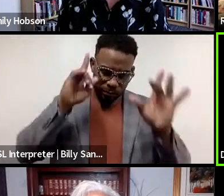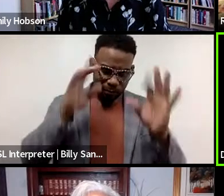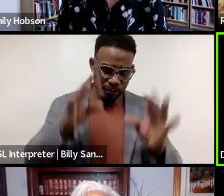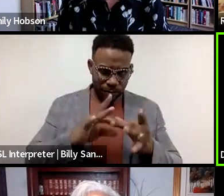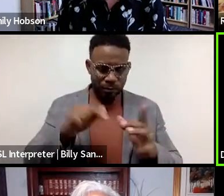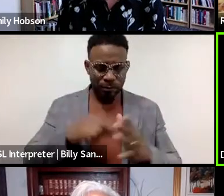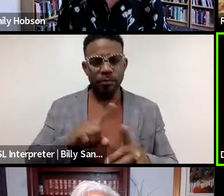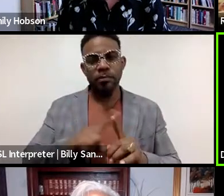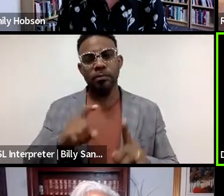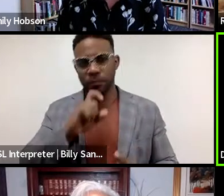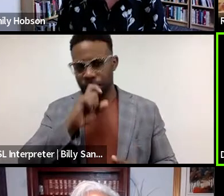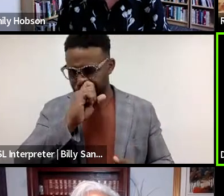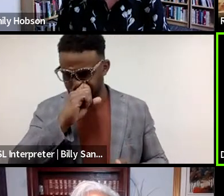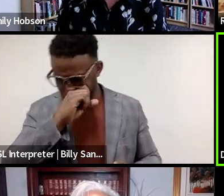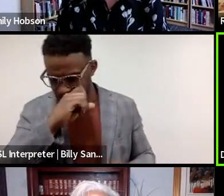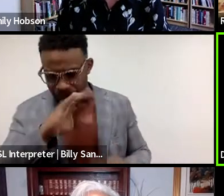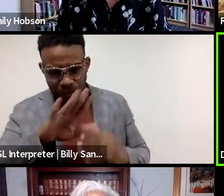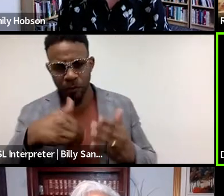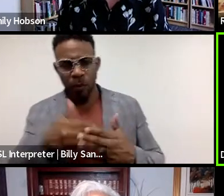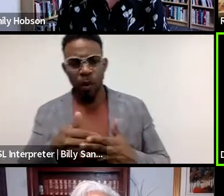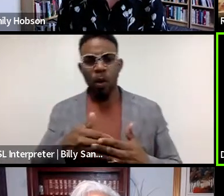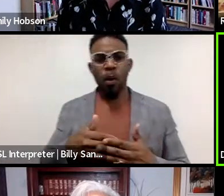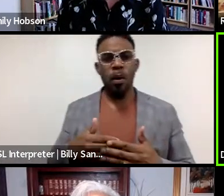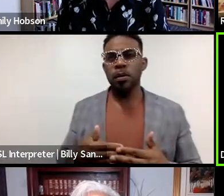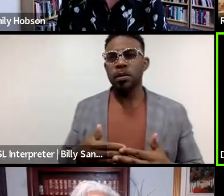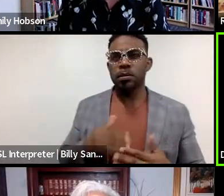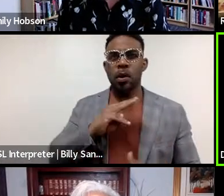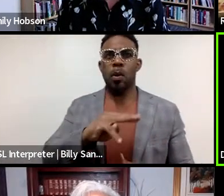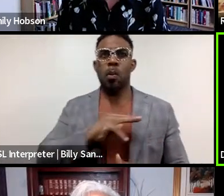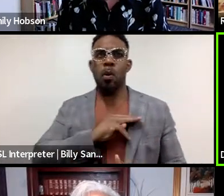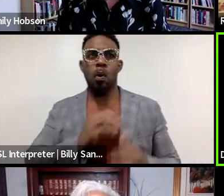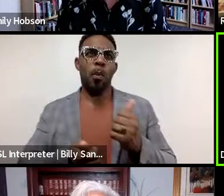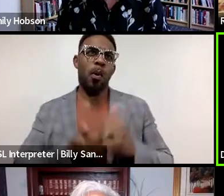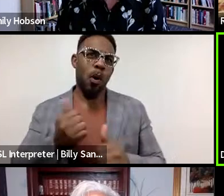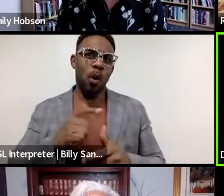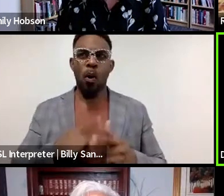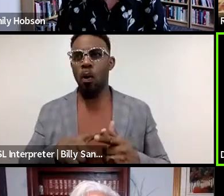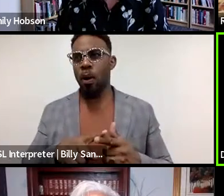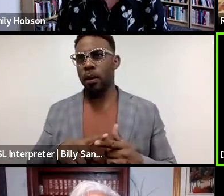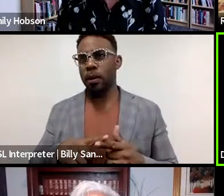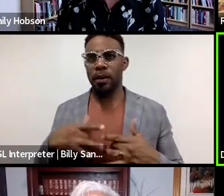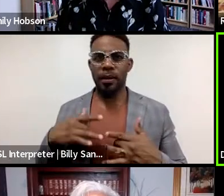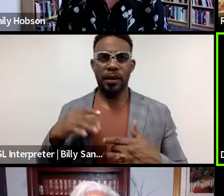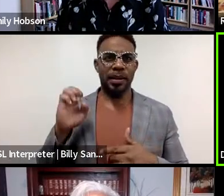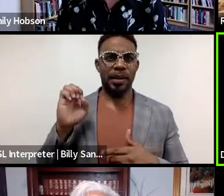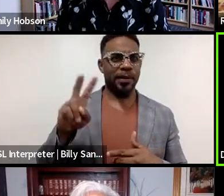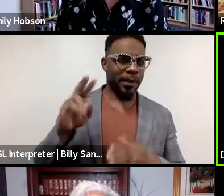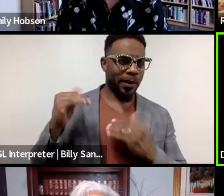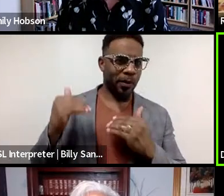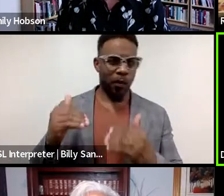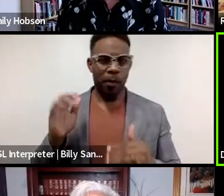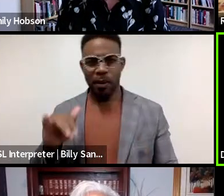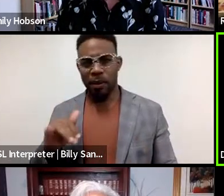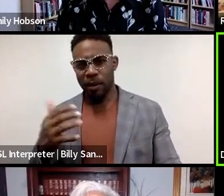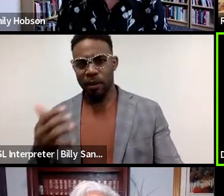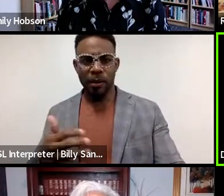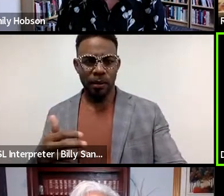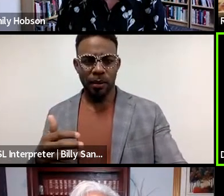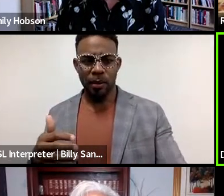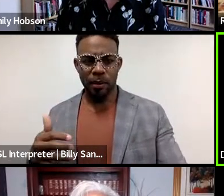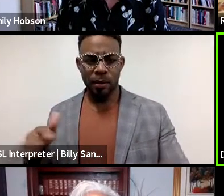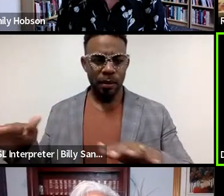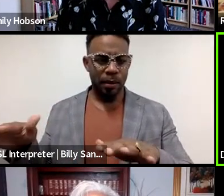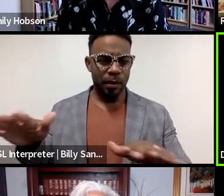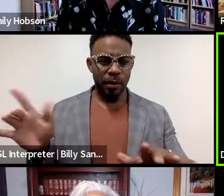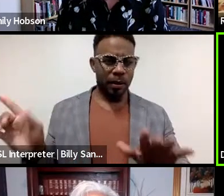but the whole moral majority or evangelical movement that kind of came to the